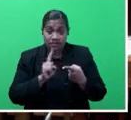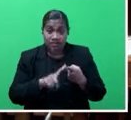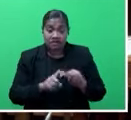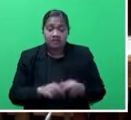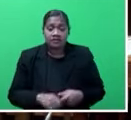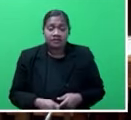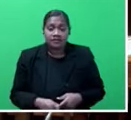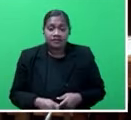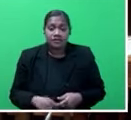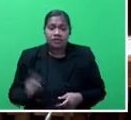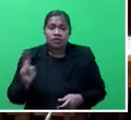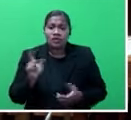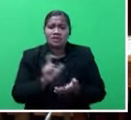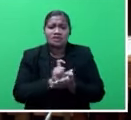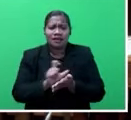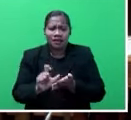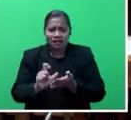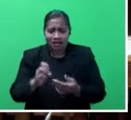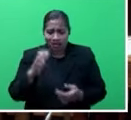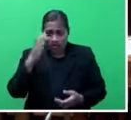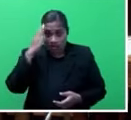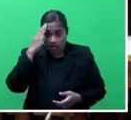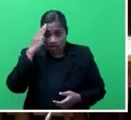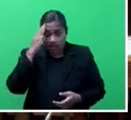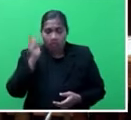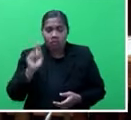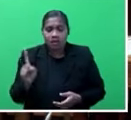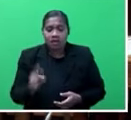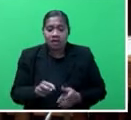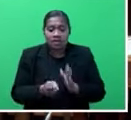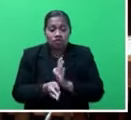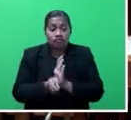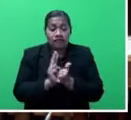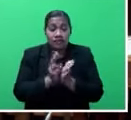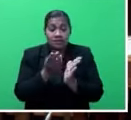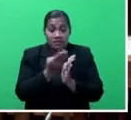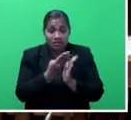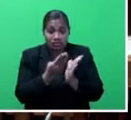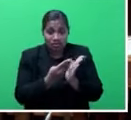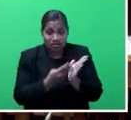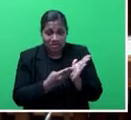what is very clear in our mind is that the revised budget